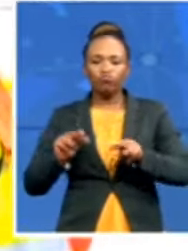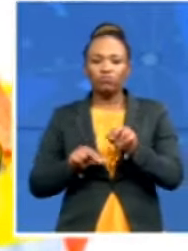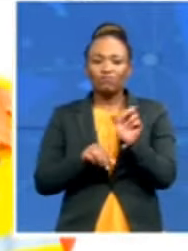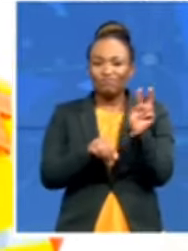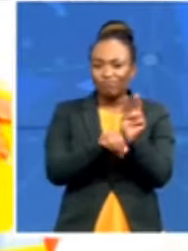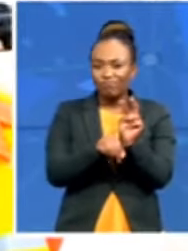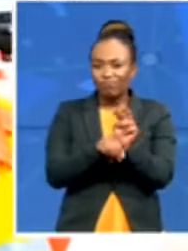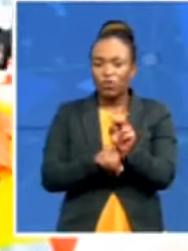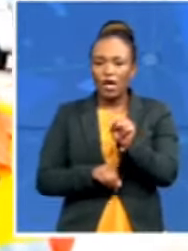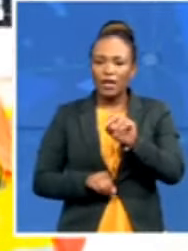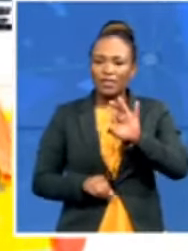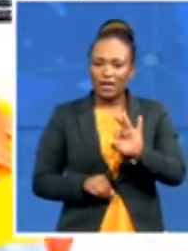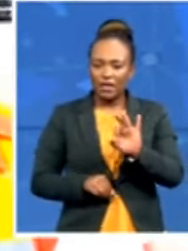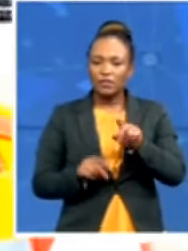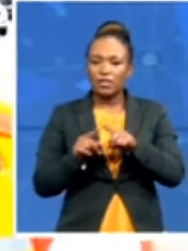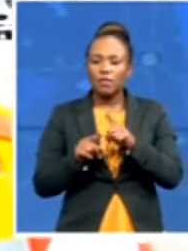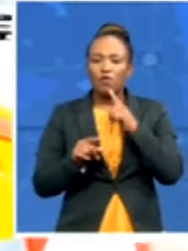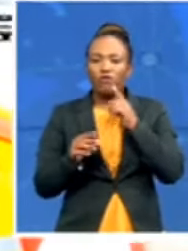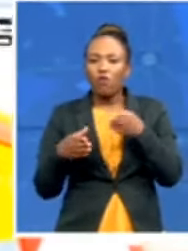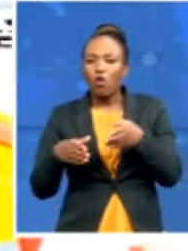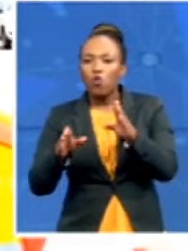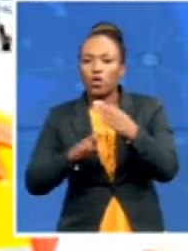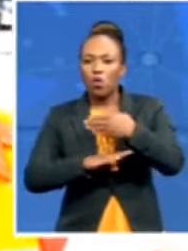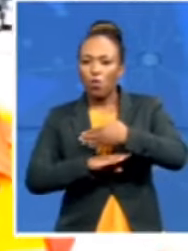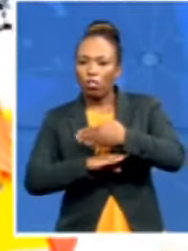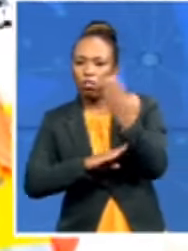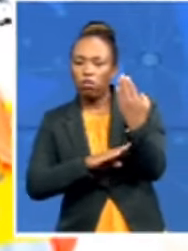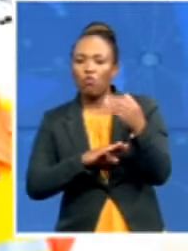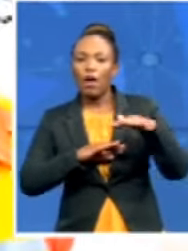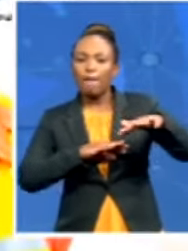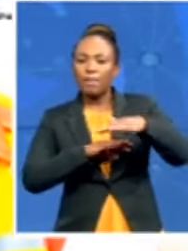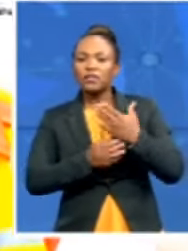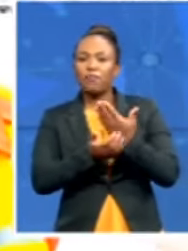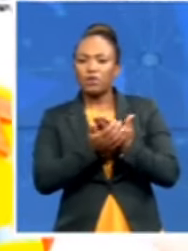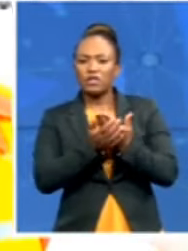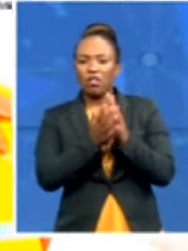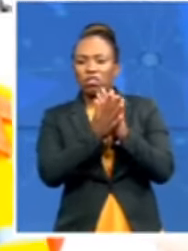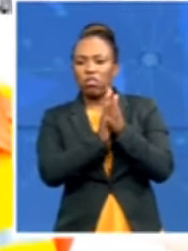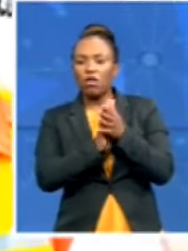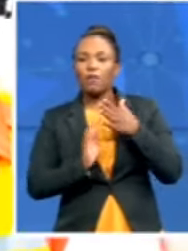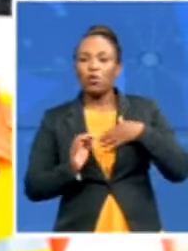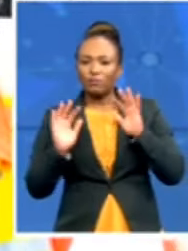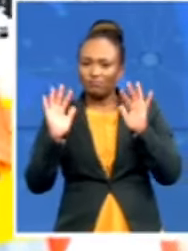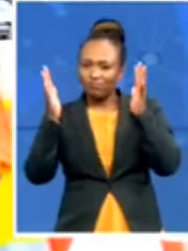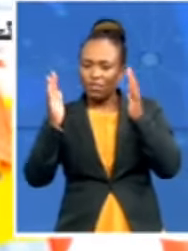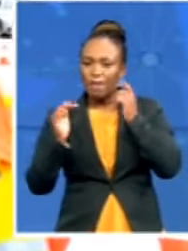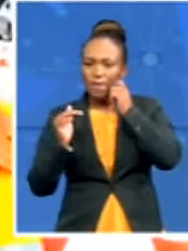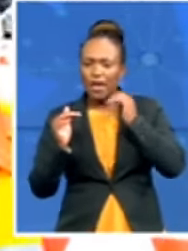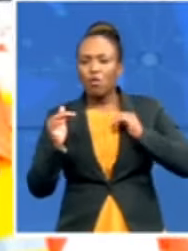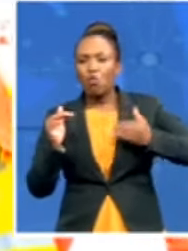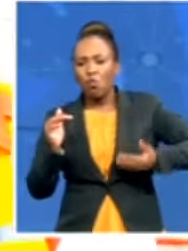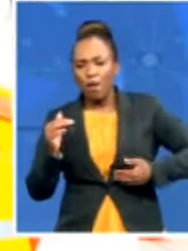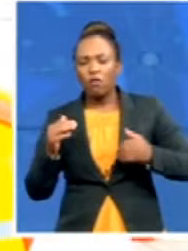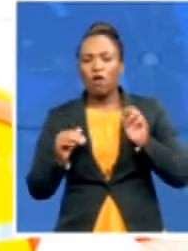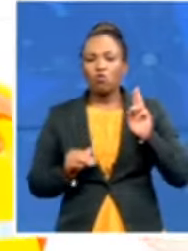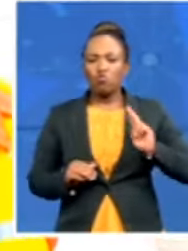all the potential areas of unrest. But we must commend the men and women in uniform for the quiet execution of the security plan in the